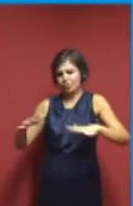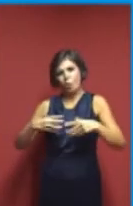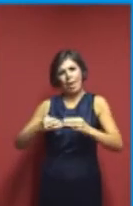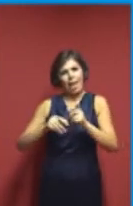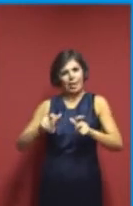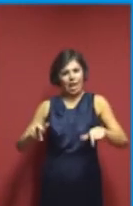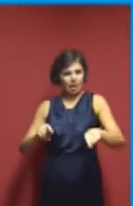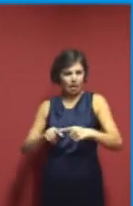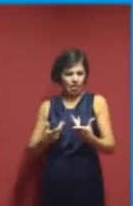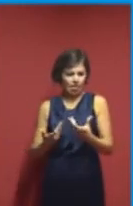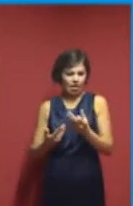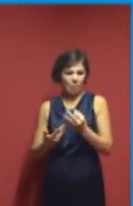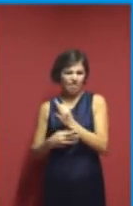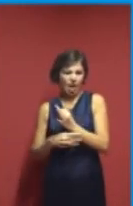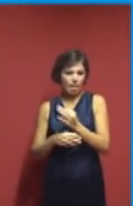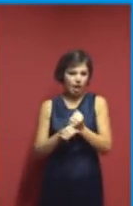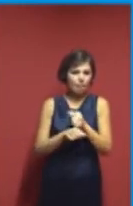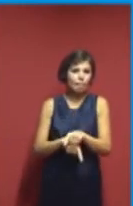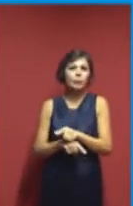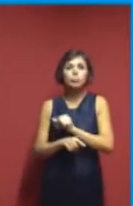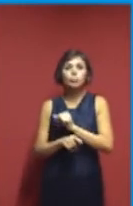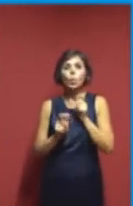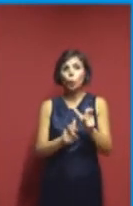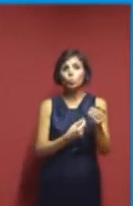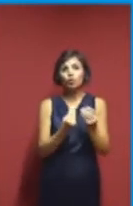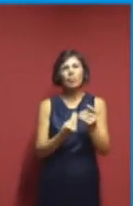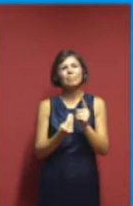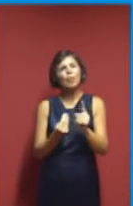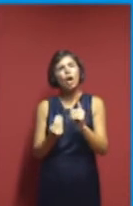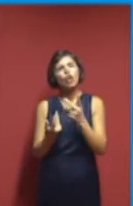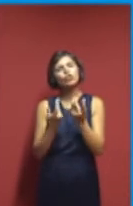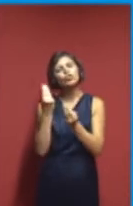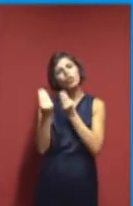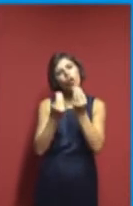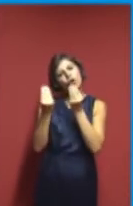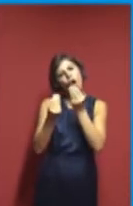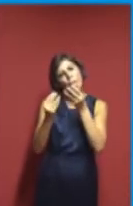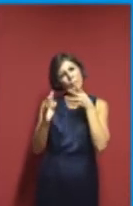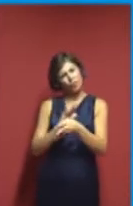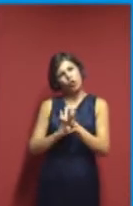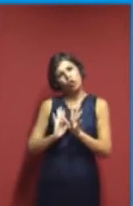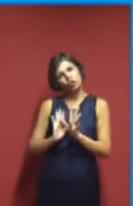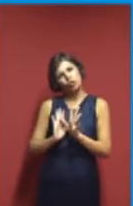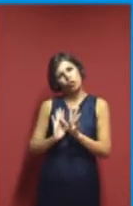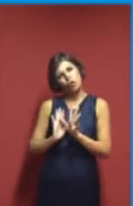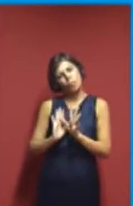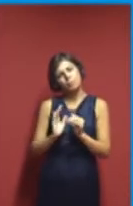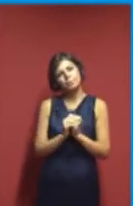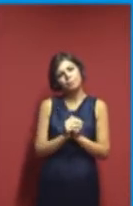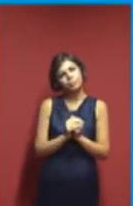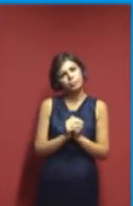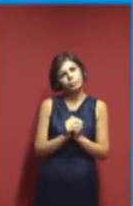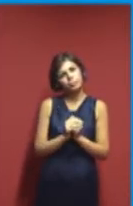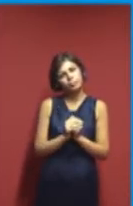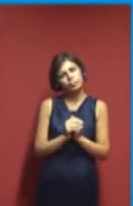call deep play. And the question really is now, OK, personal fabrication, no,